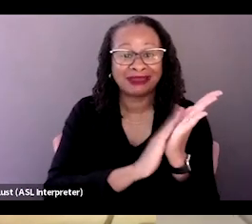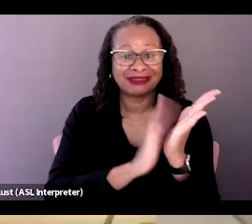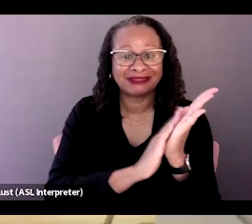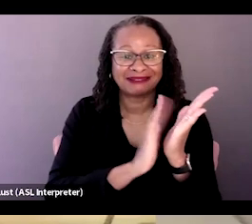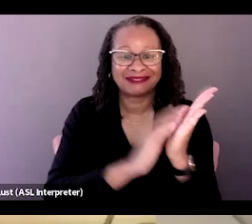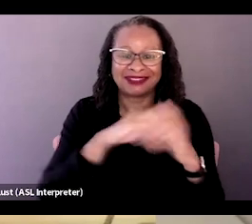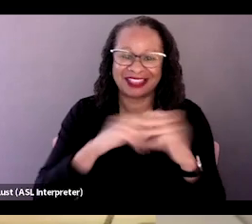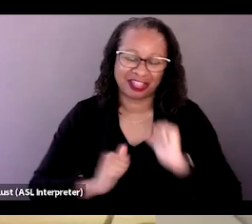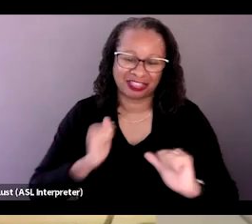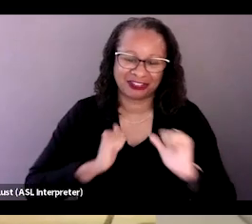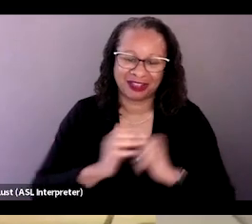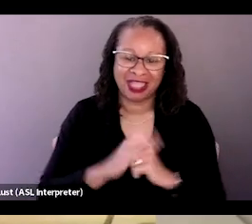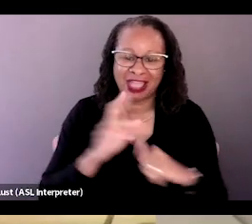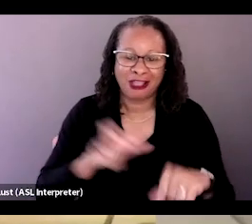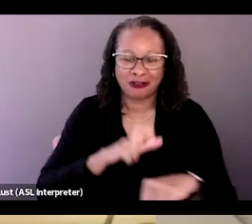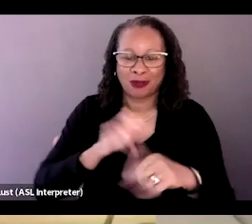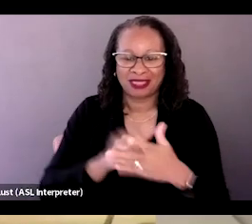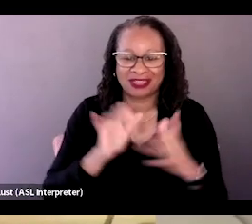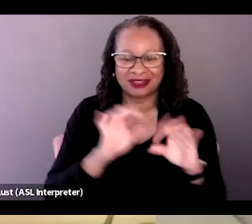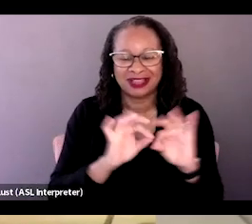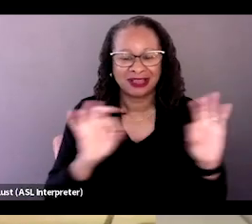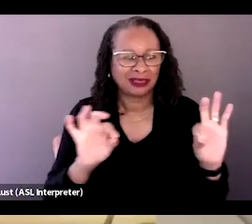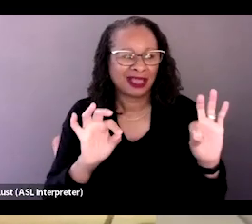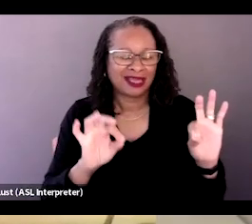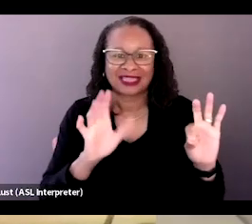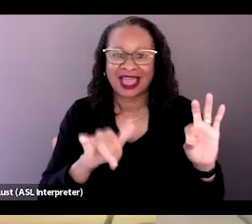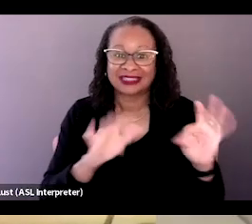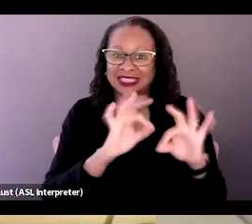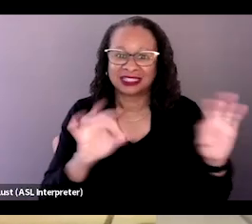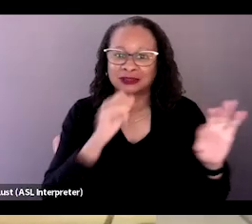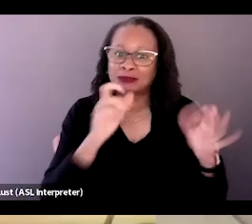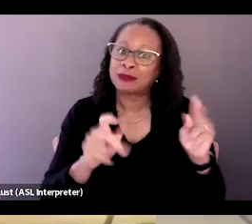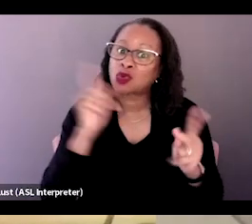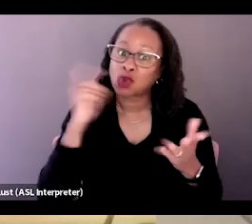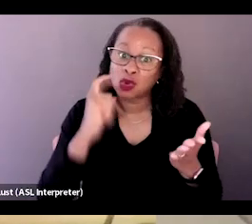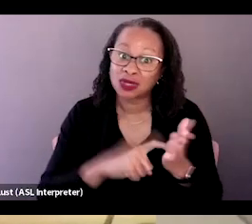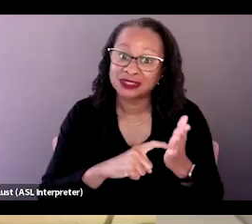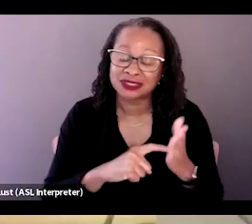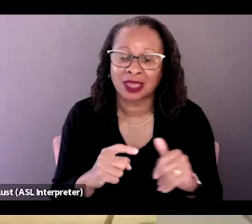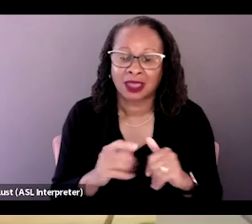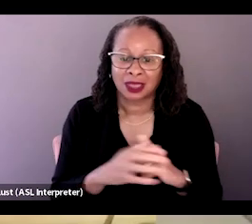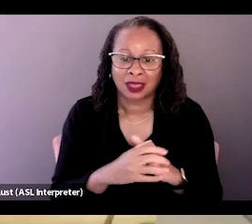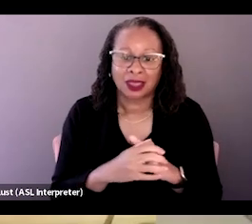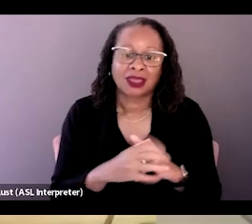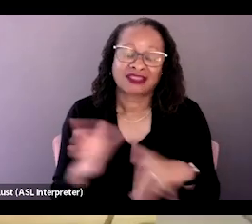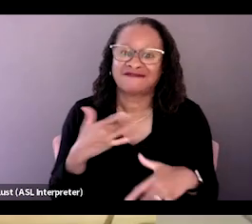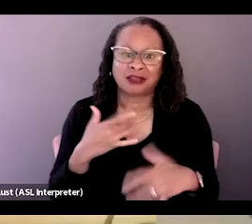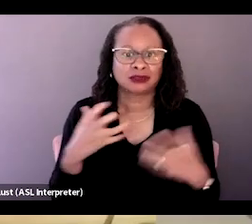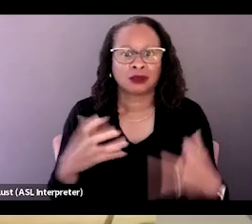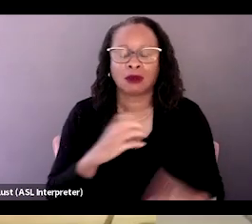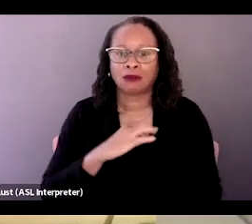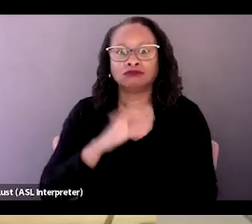and it's normally a sentence that goes a little bit unnoticed, where they probably they felt it so much. So